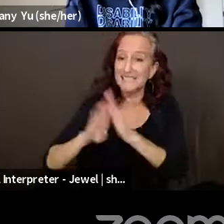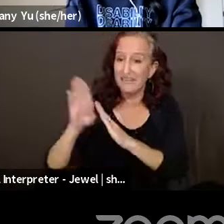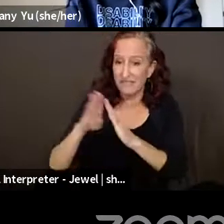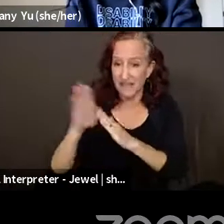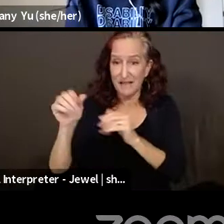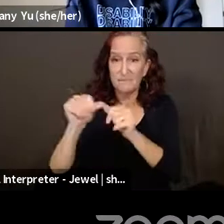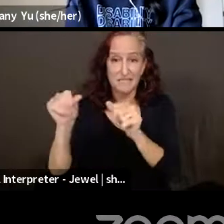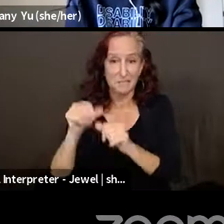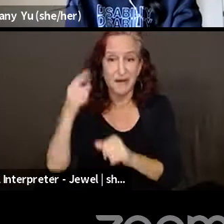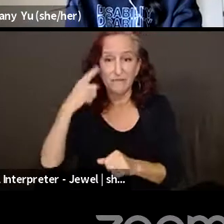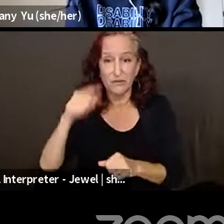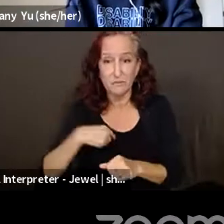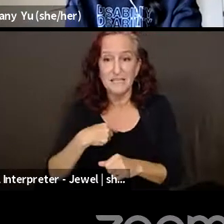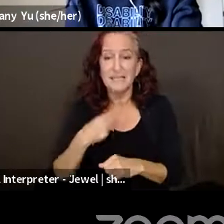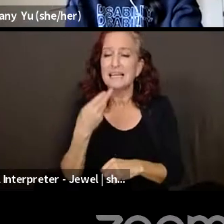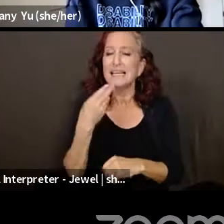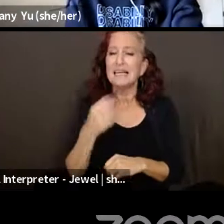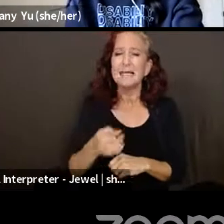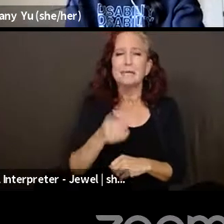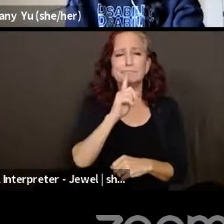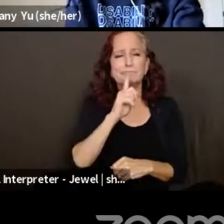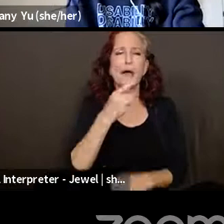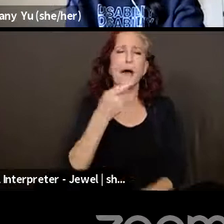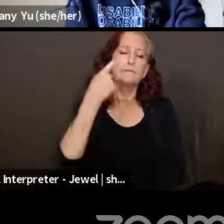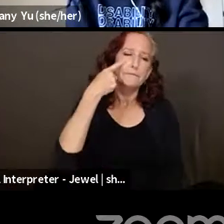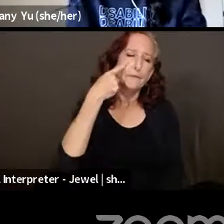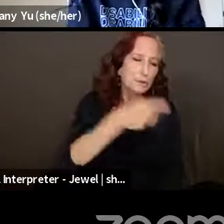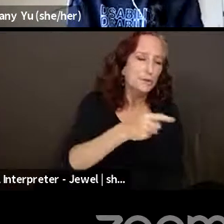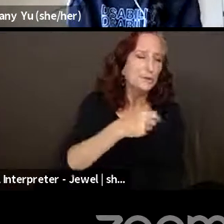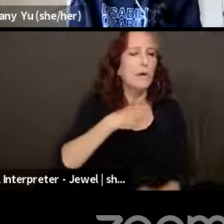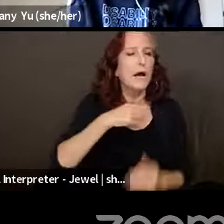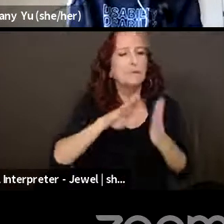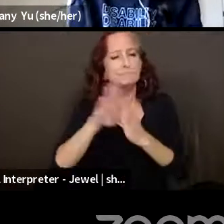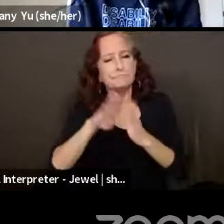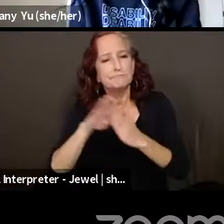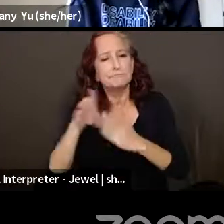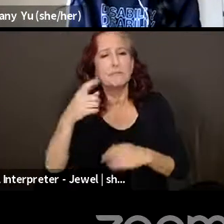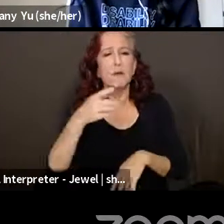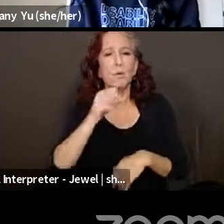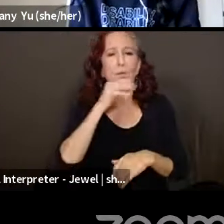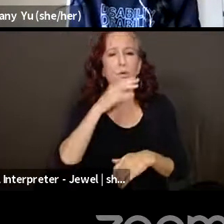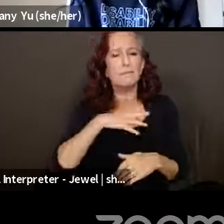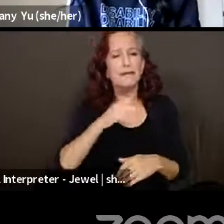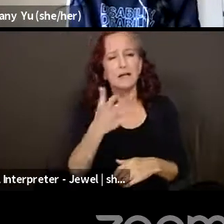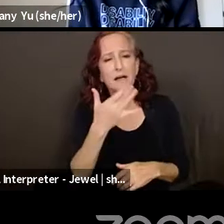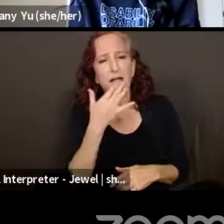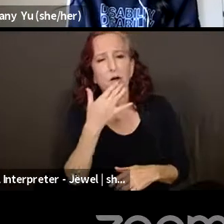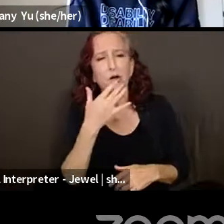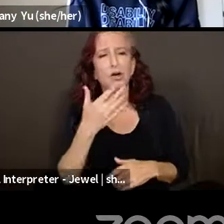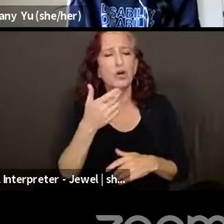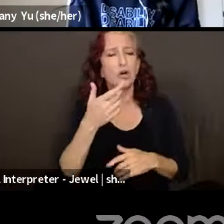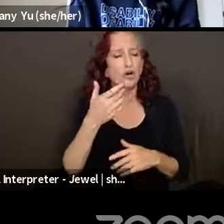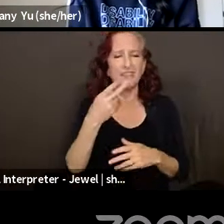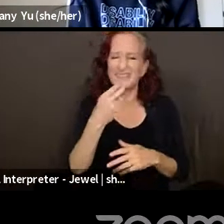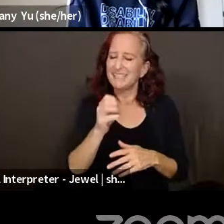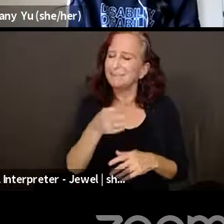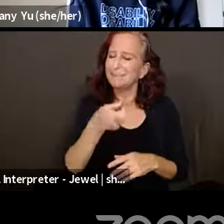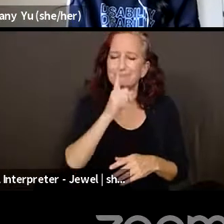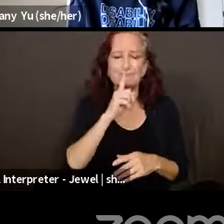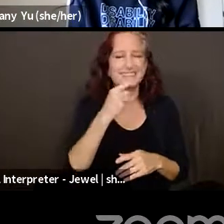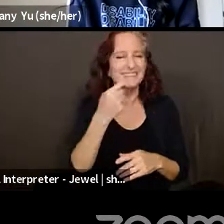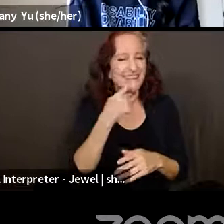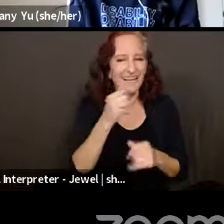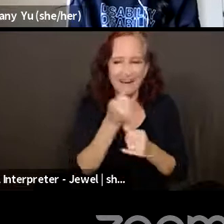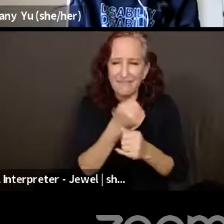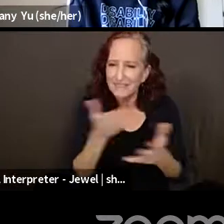I'm creating this spot because you're a woman or you're a woman of color from a religious minority group and we need you. But he created a spot despite all of